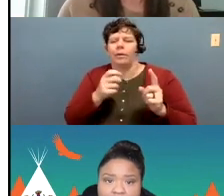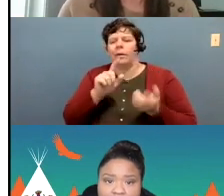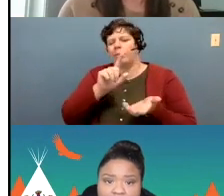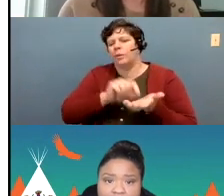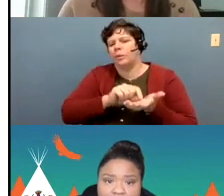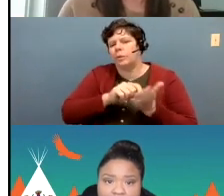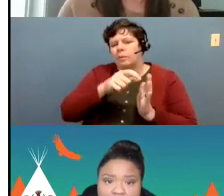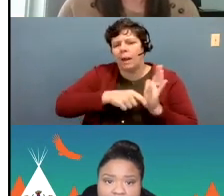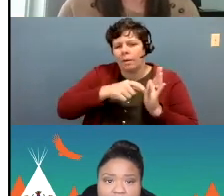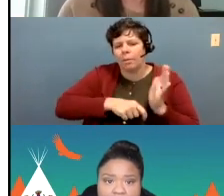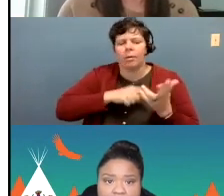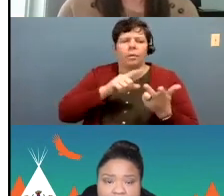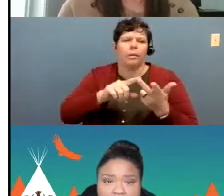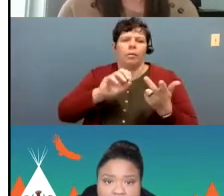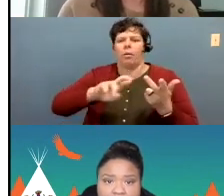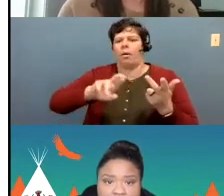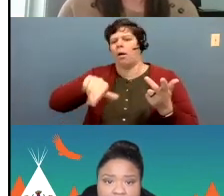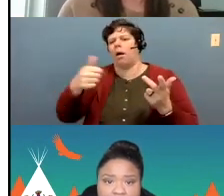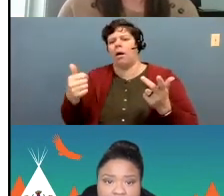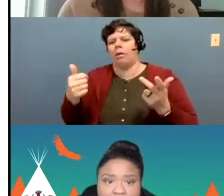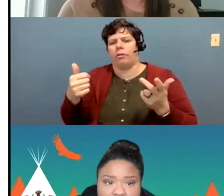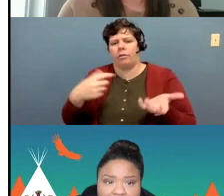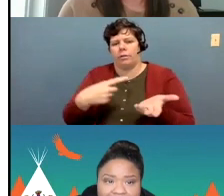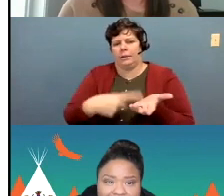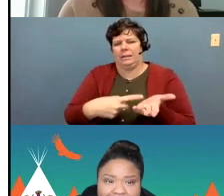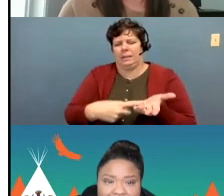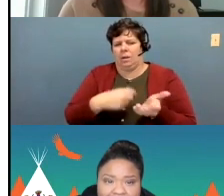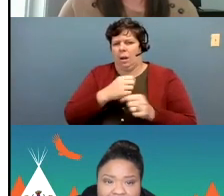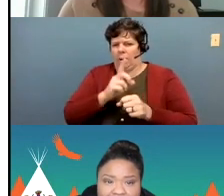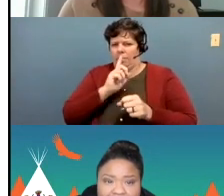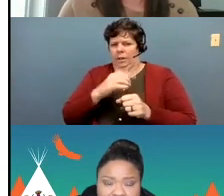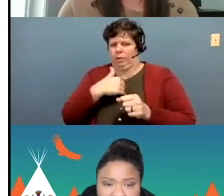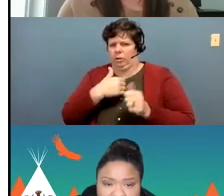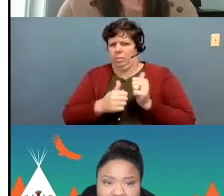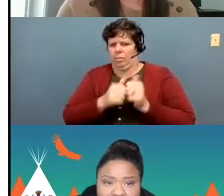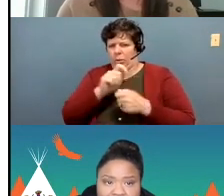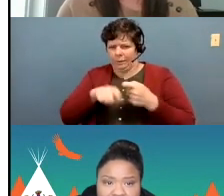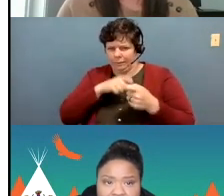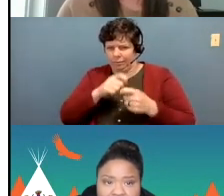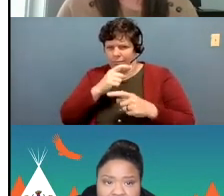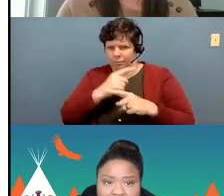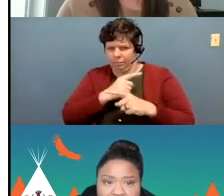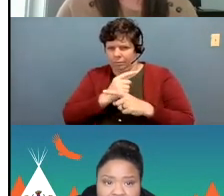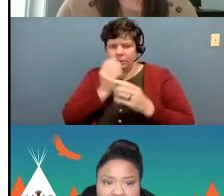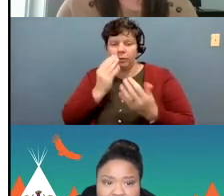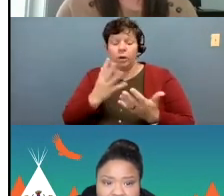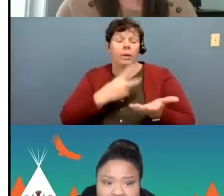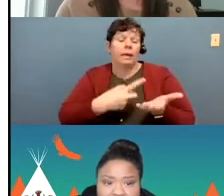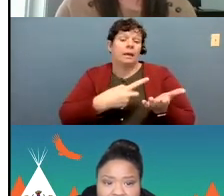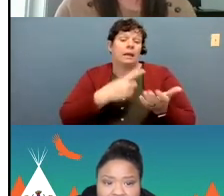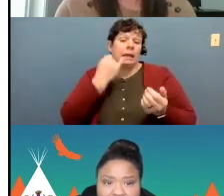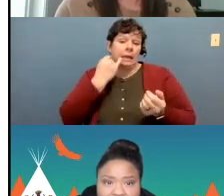or, other forums. So I want to make sure that we do have that correct information. And then when I talk to law enforcement